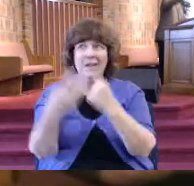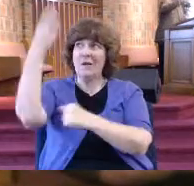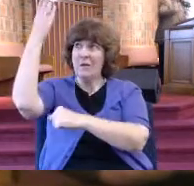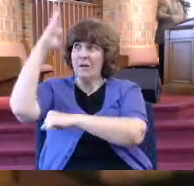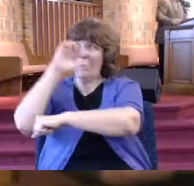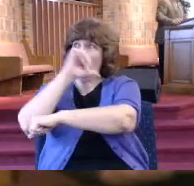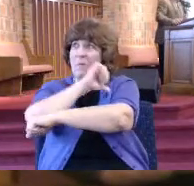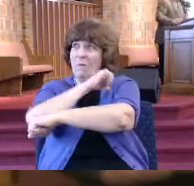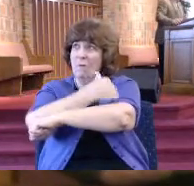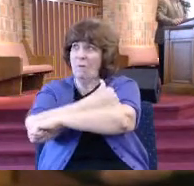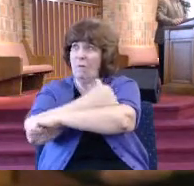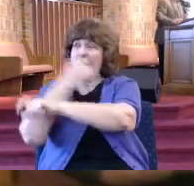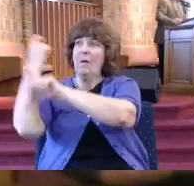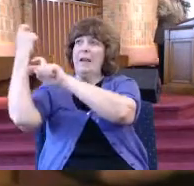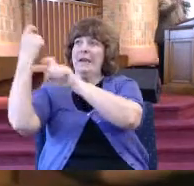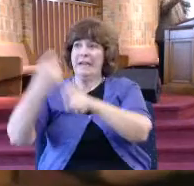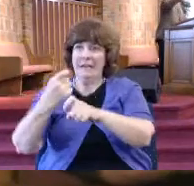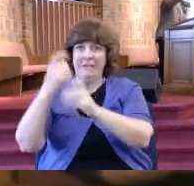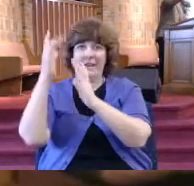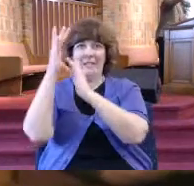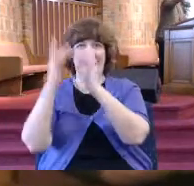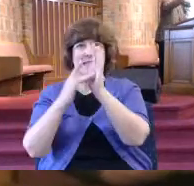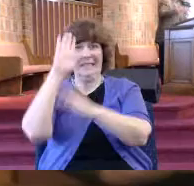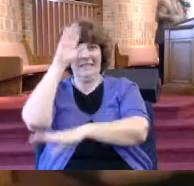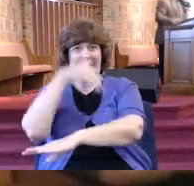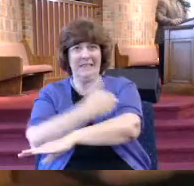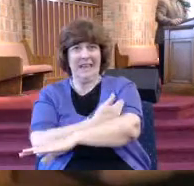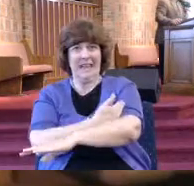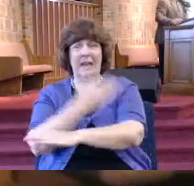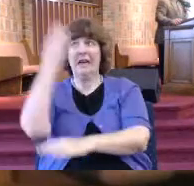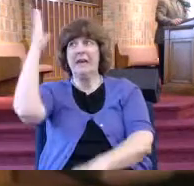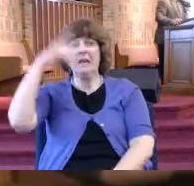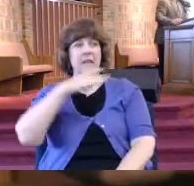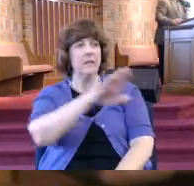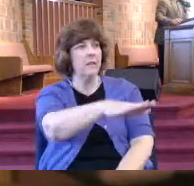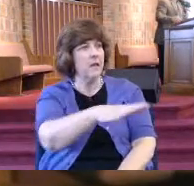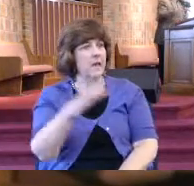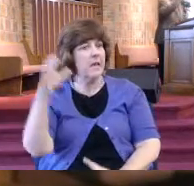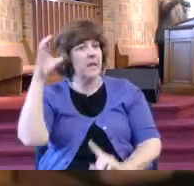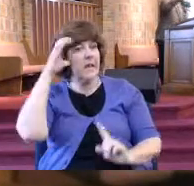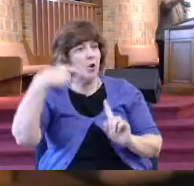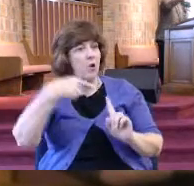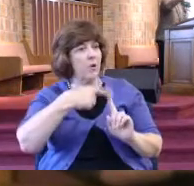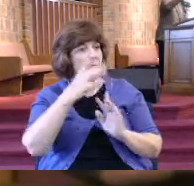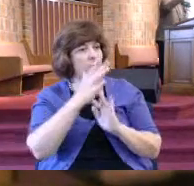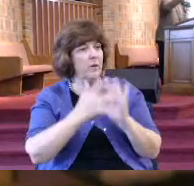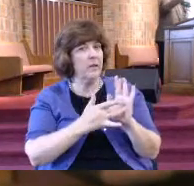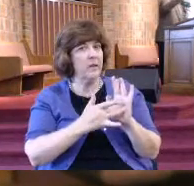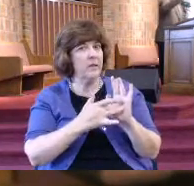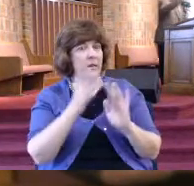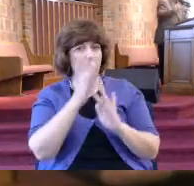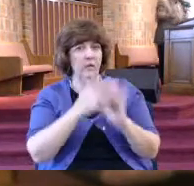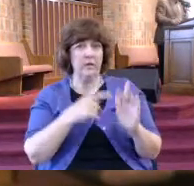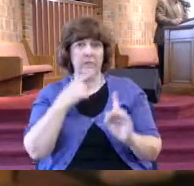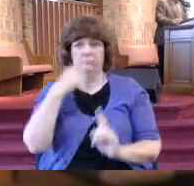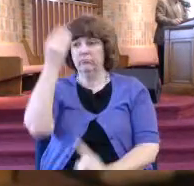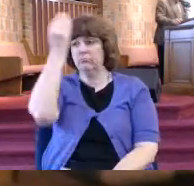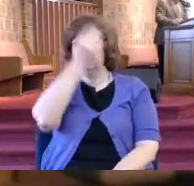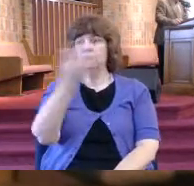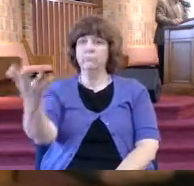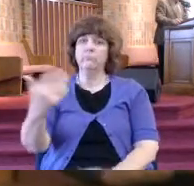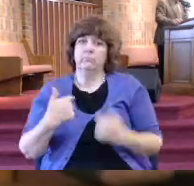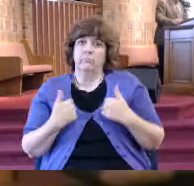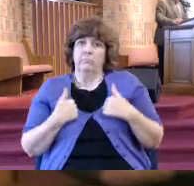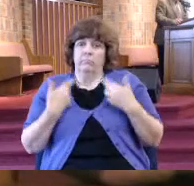His Son Jesus. He said, listen to Jesus. And then Jesus claims, I have this